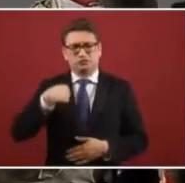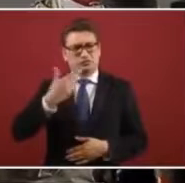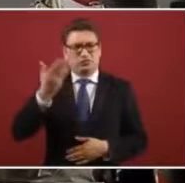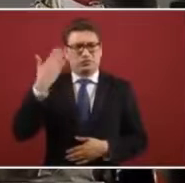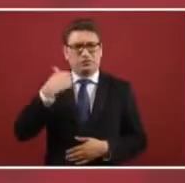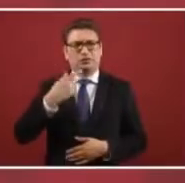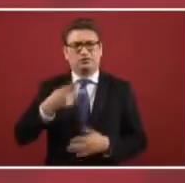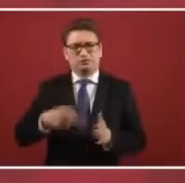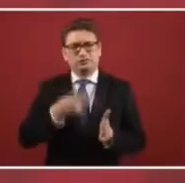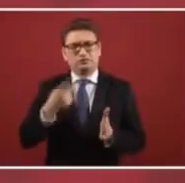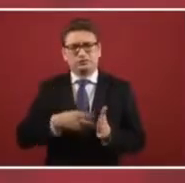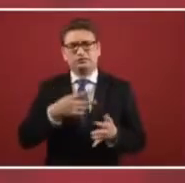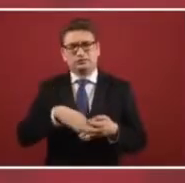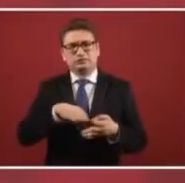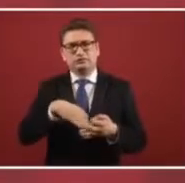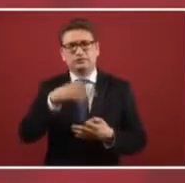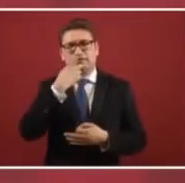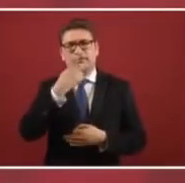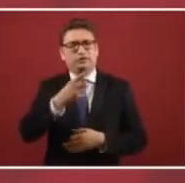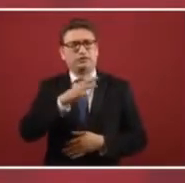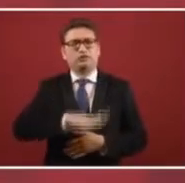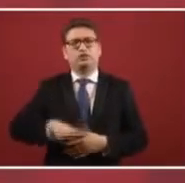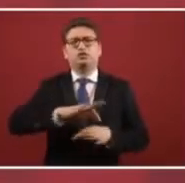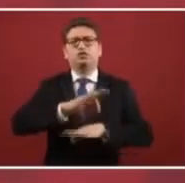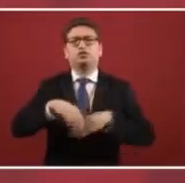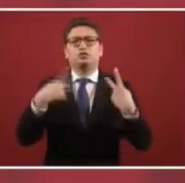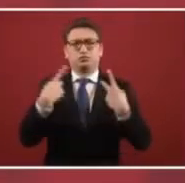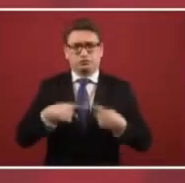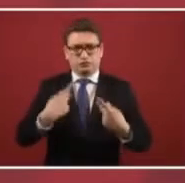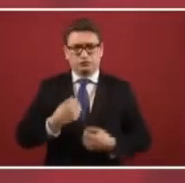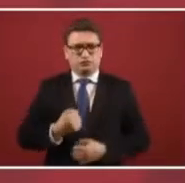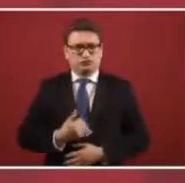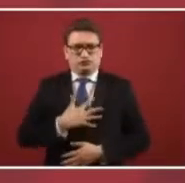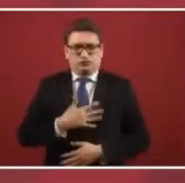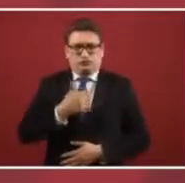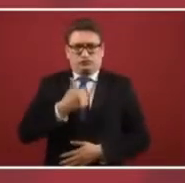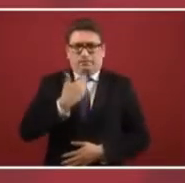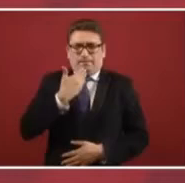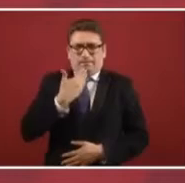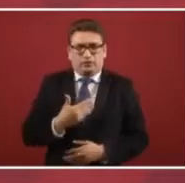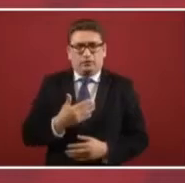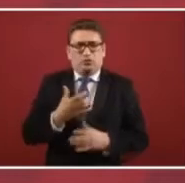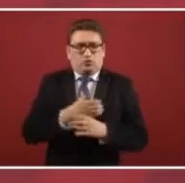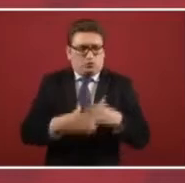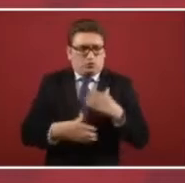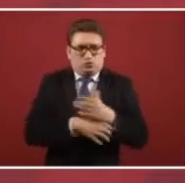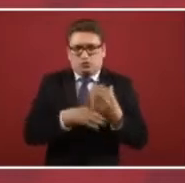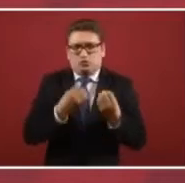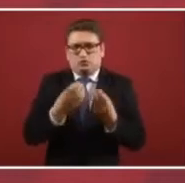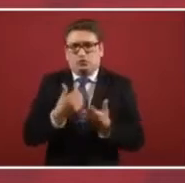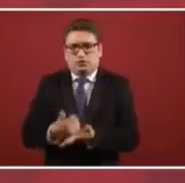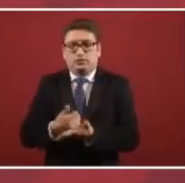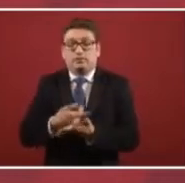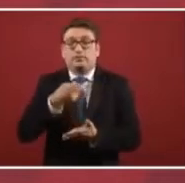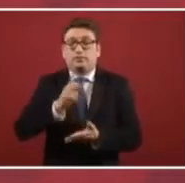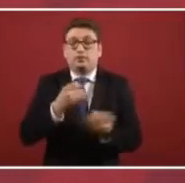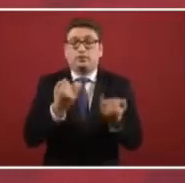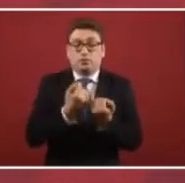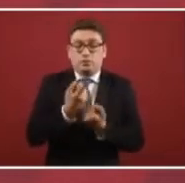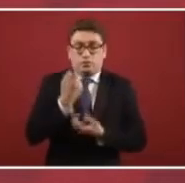as I've always said, the well-being that's material and the well-being of the soul.